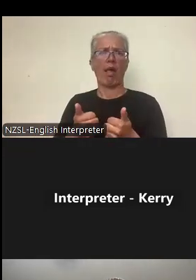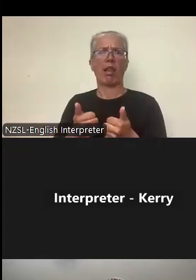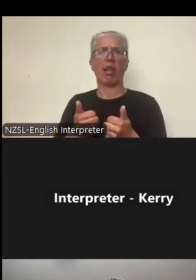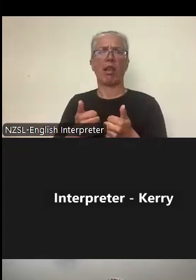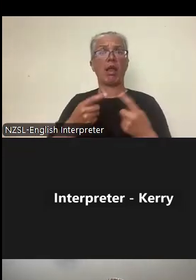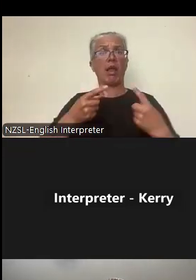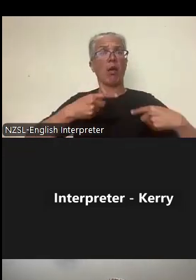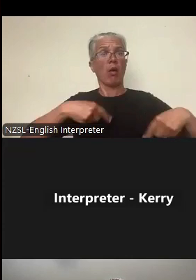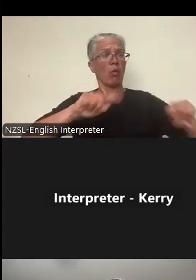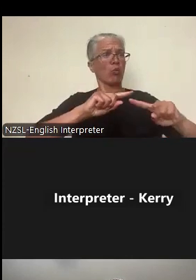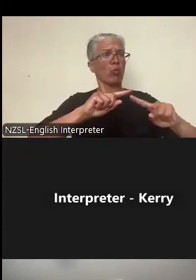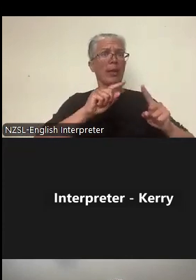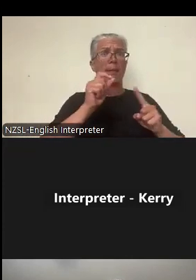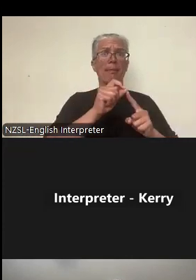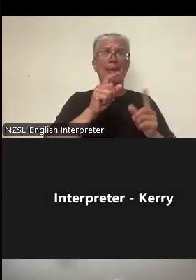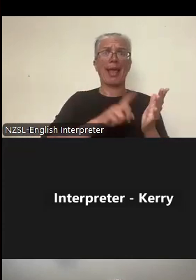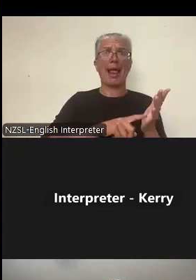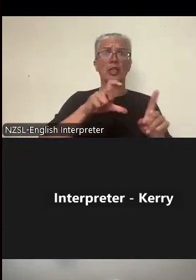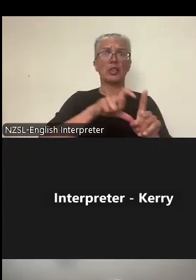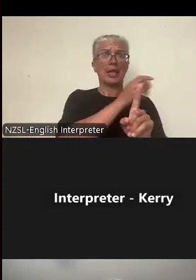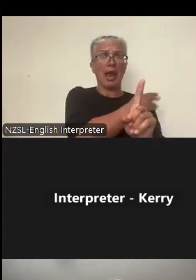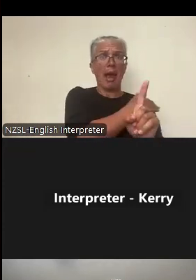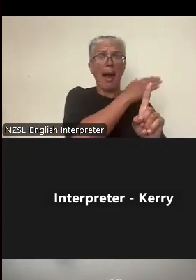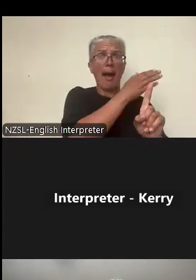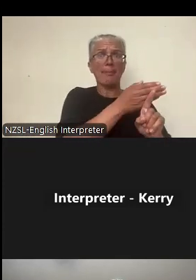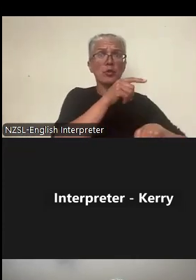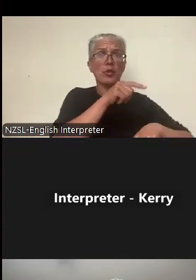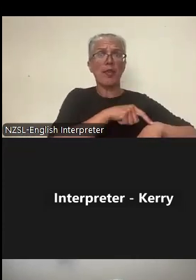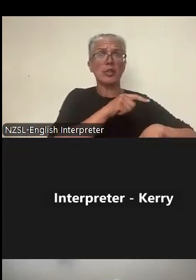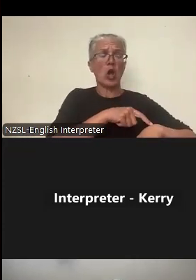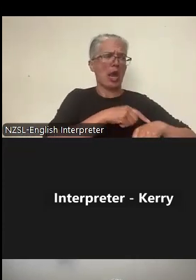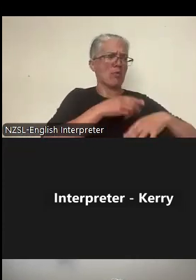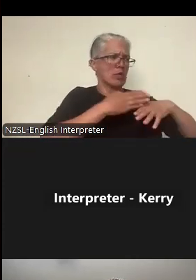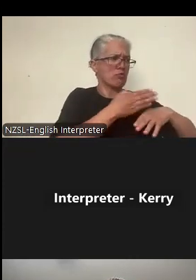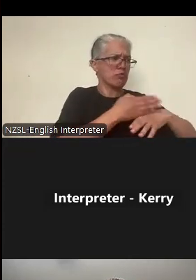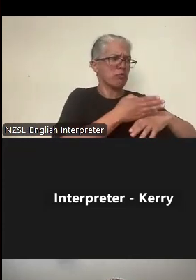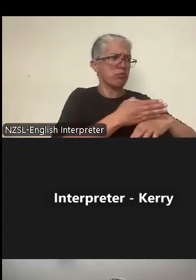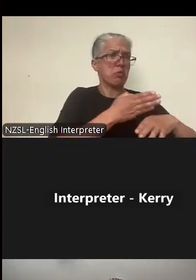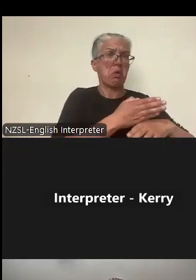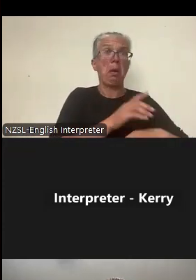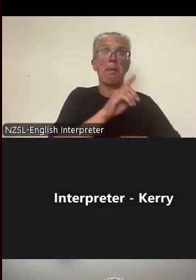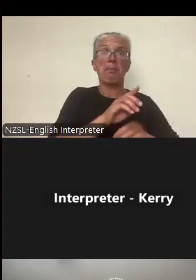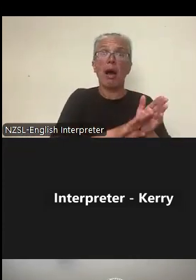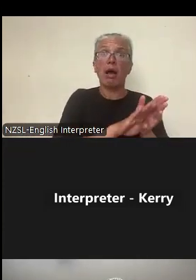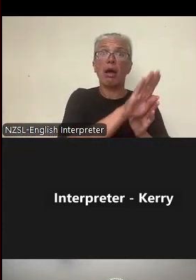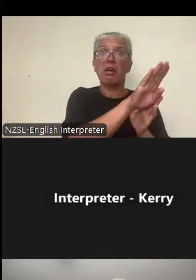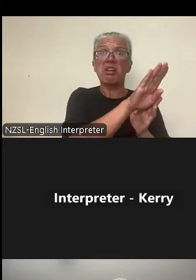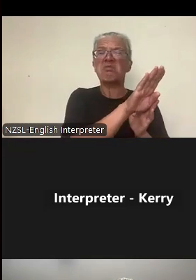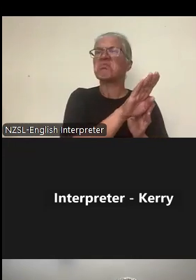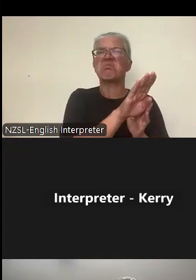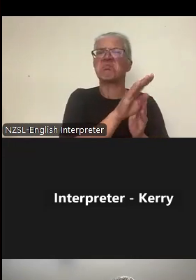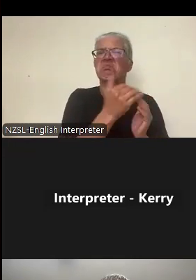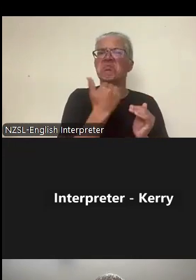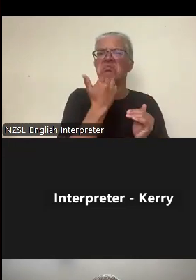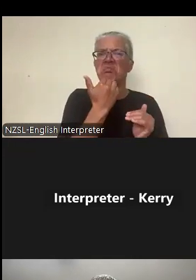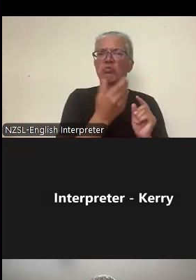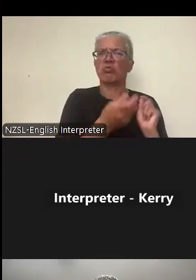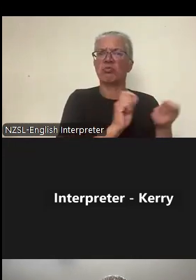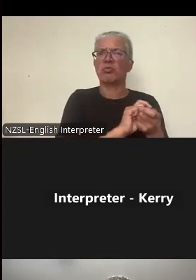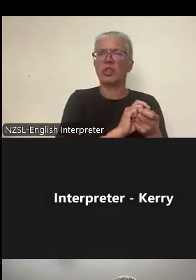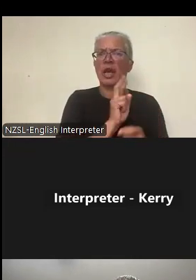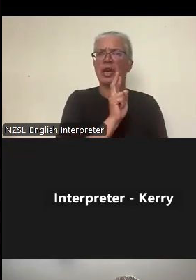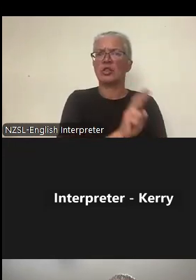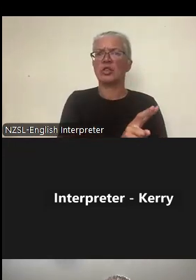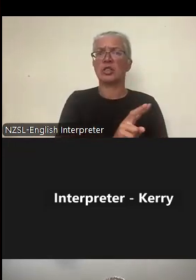our literacy PLD in years prior to this, but we hadn't had any major shift in our achievement. So